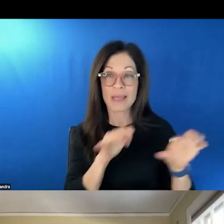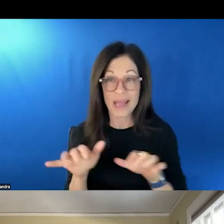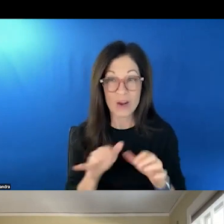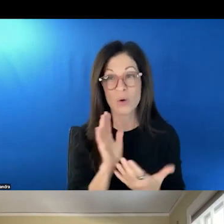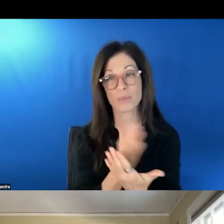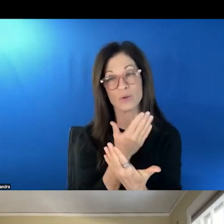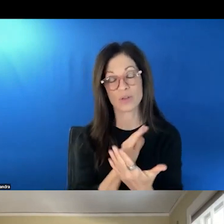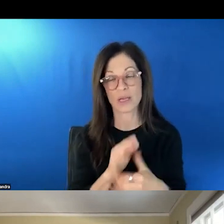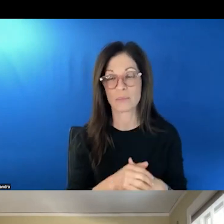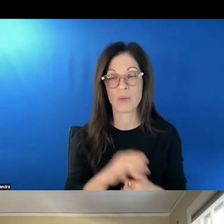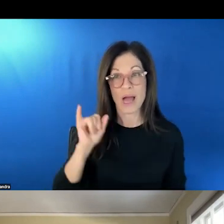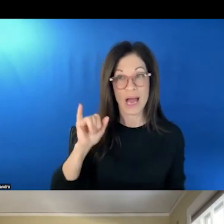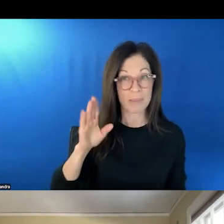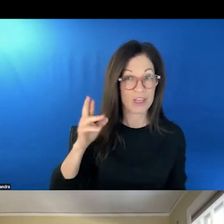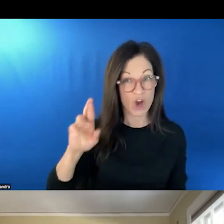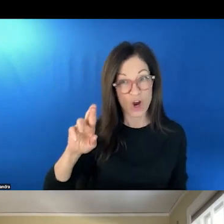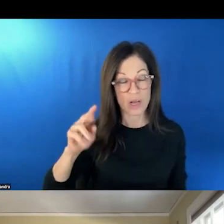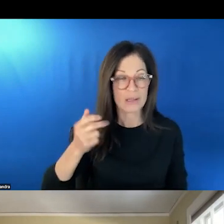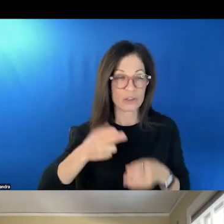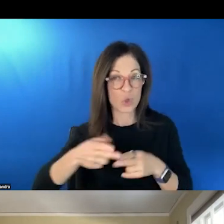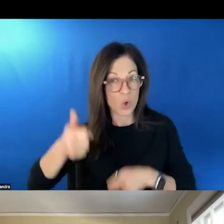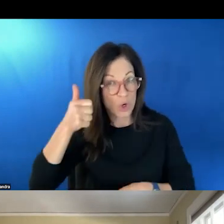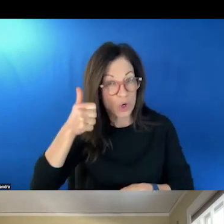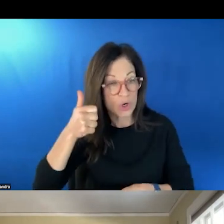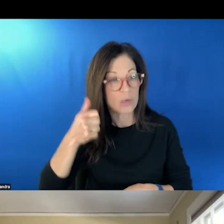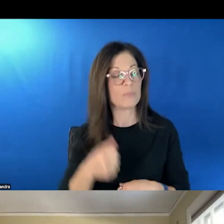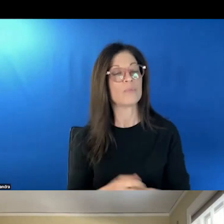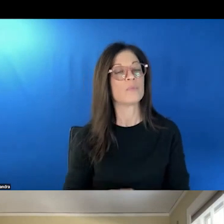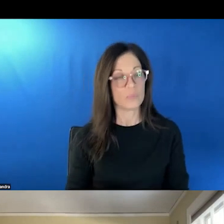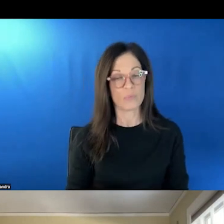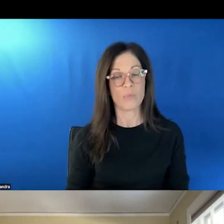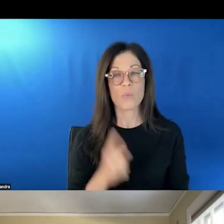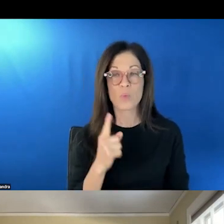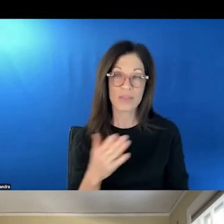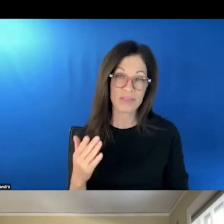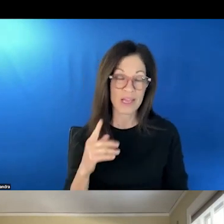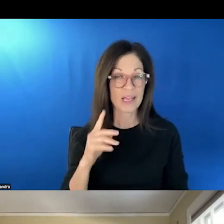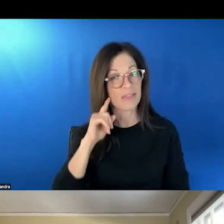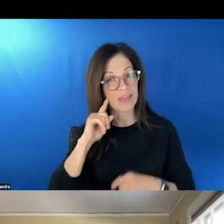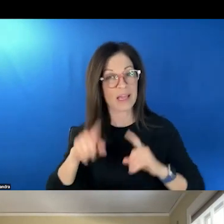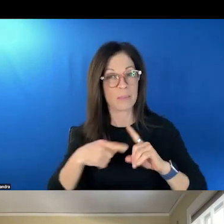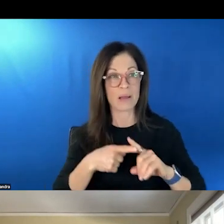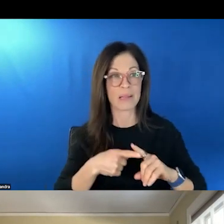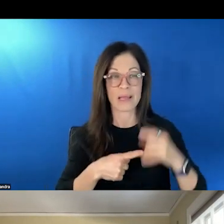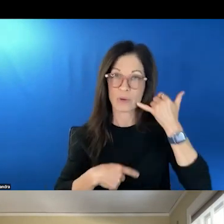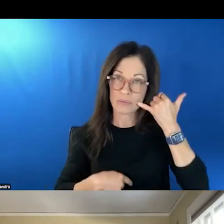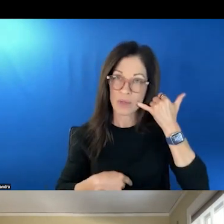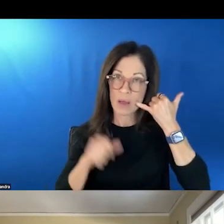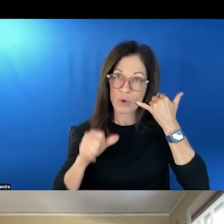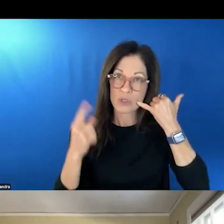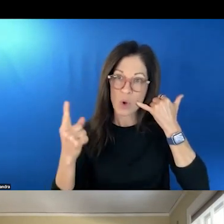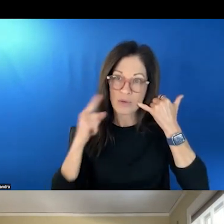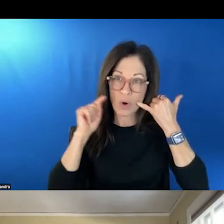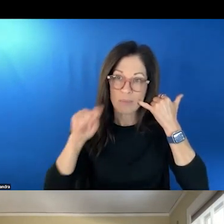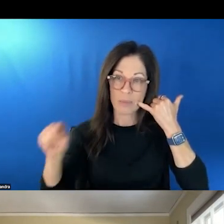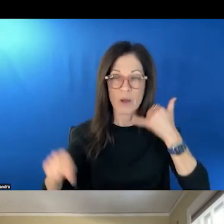The IVR is a little bit shorter. One of the things in thinking about press 1 for this, press 2 for that, it can feel